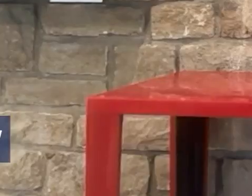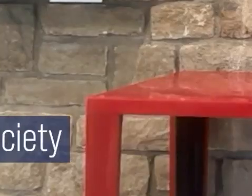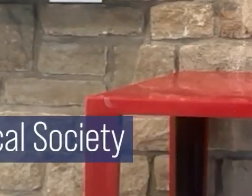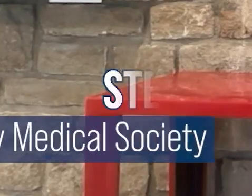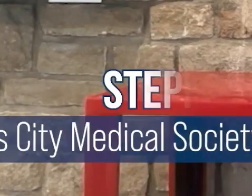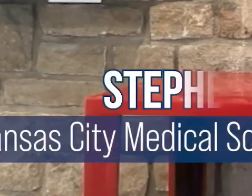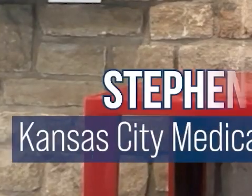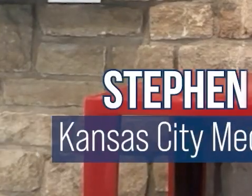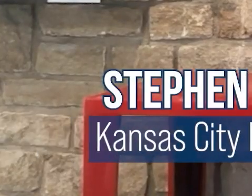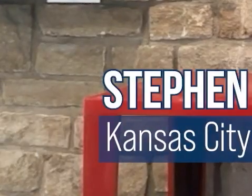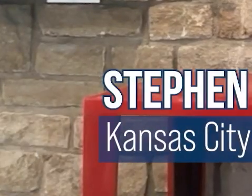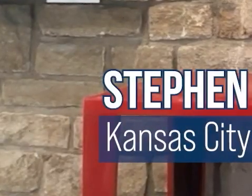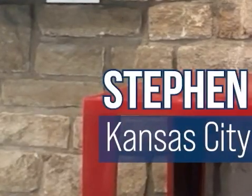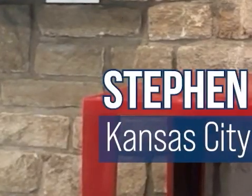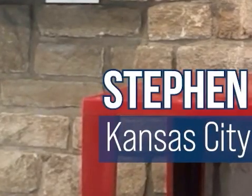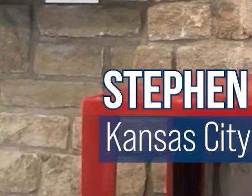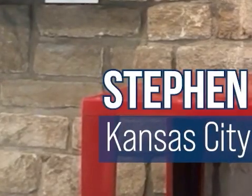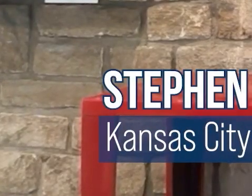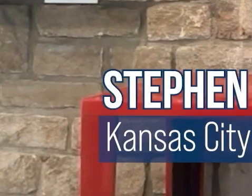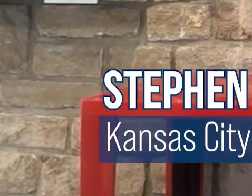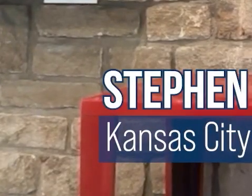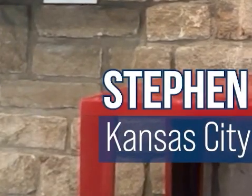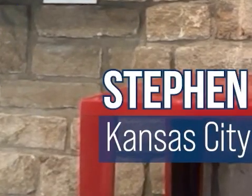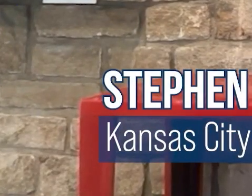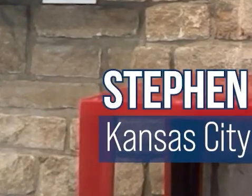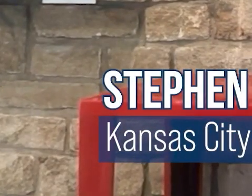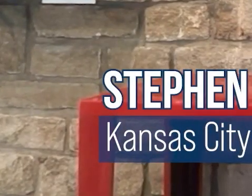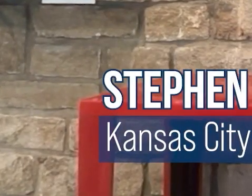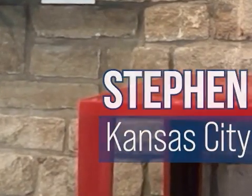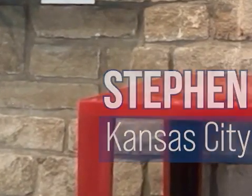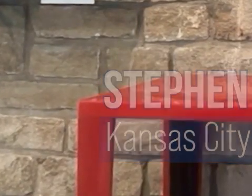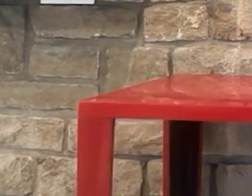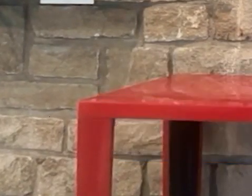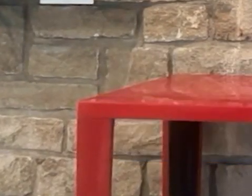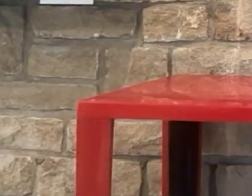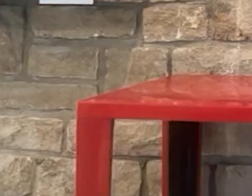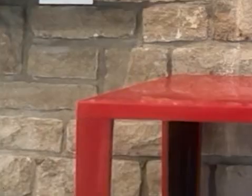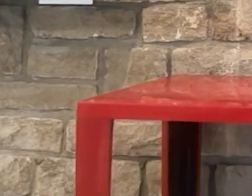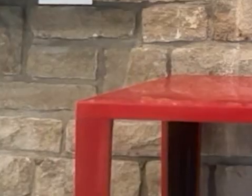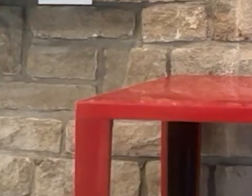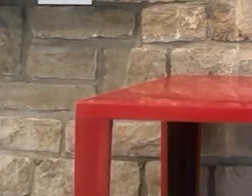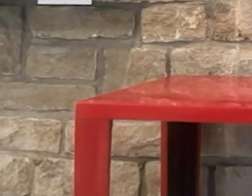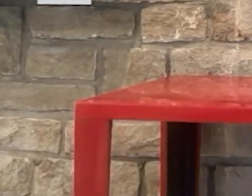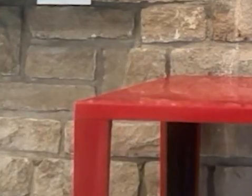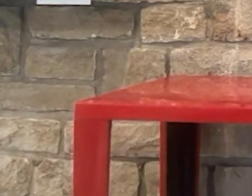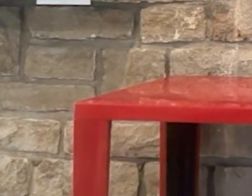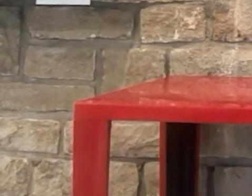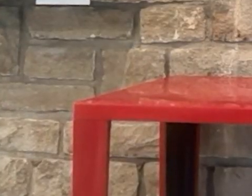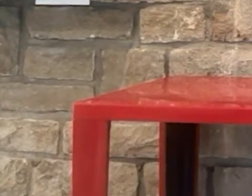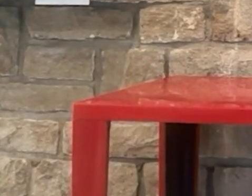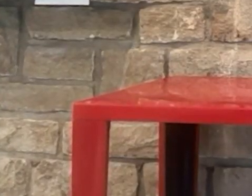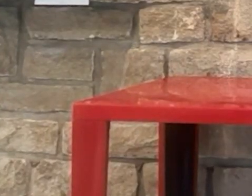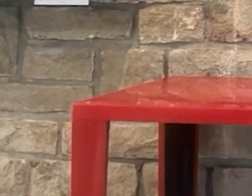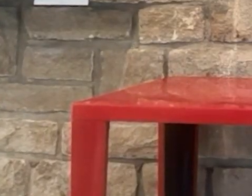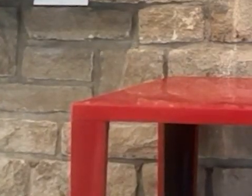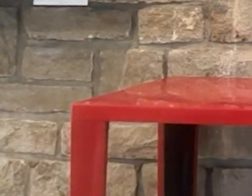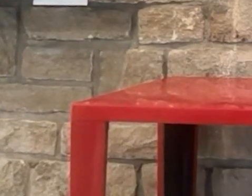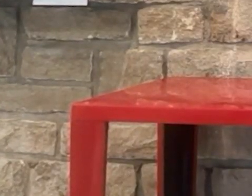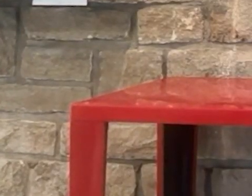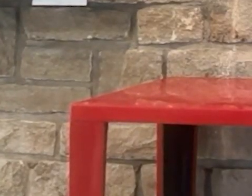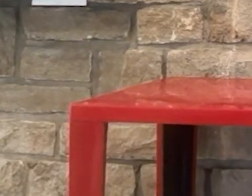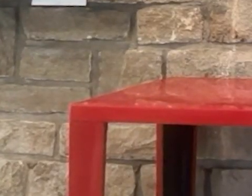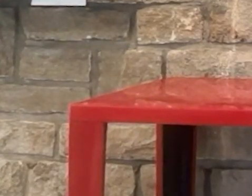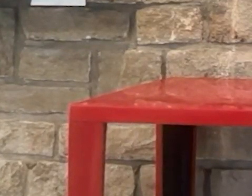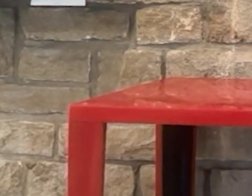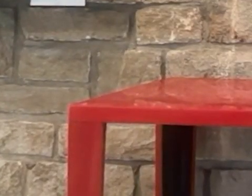awareness. I'm Dr. Steven Solansky, and I'm a board member from the Kansas City Medical Society. Physicians experience one of the highest suicide rates of any profession. Each year in